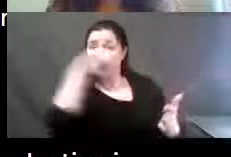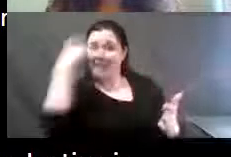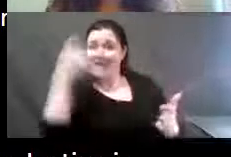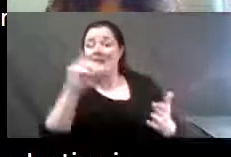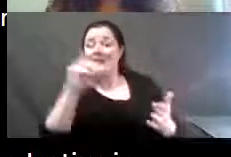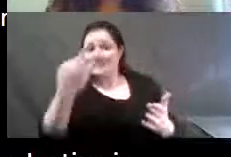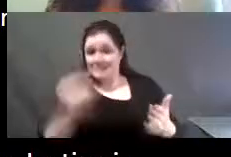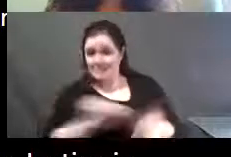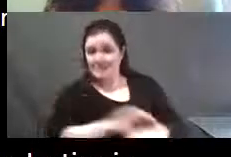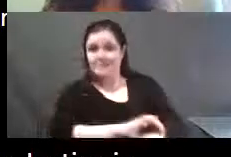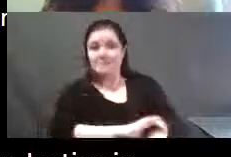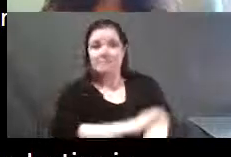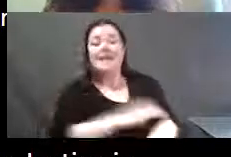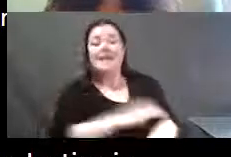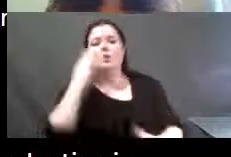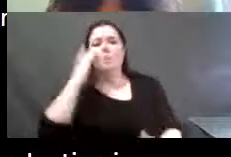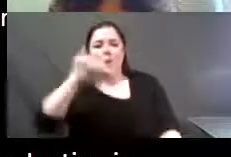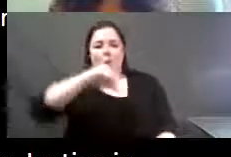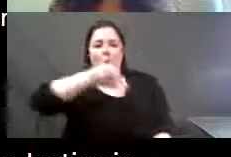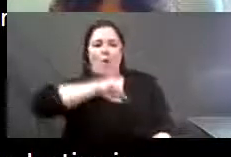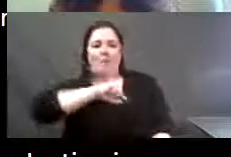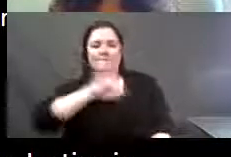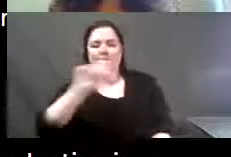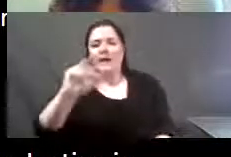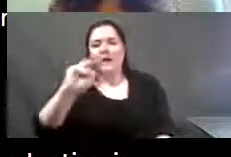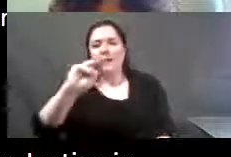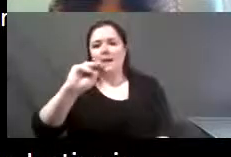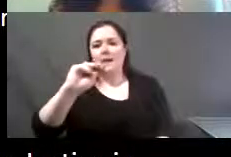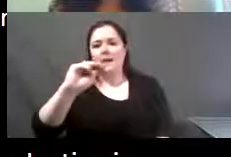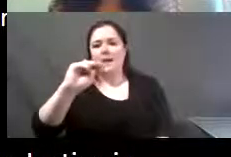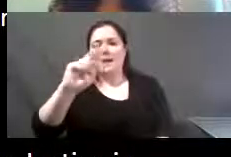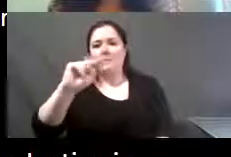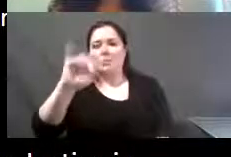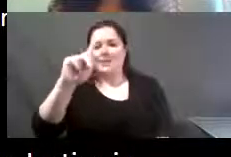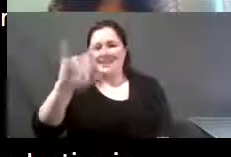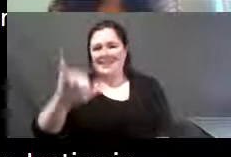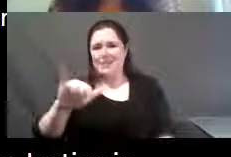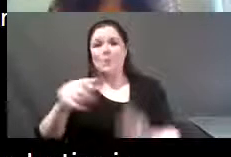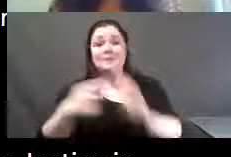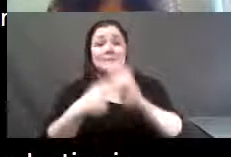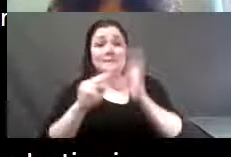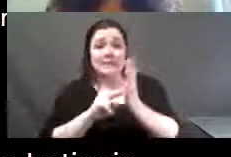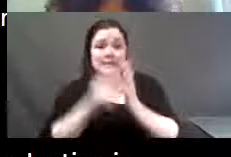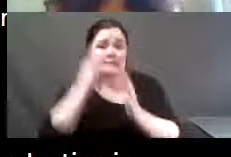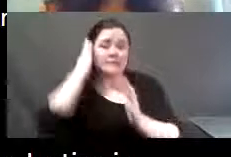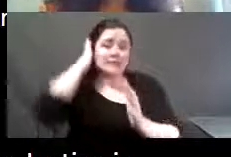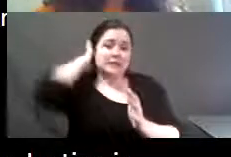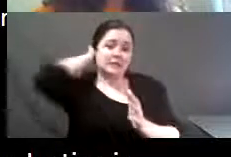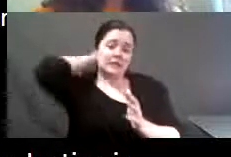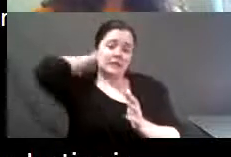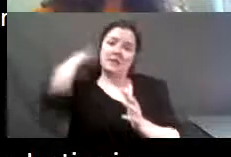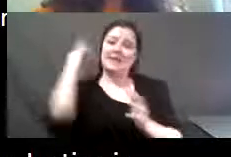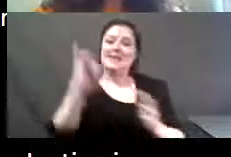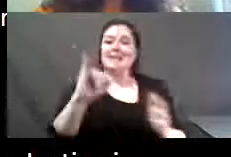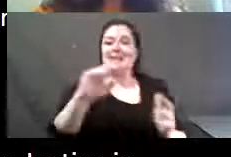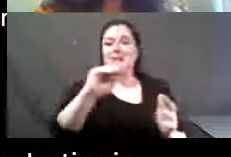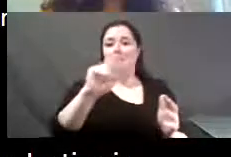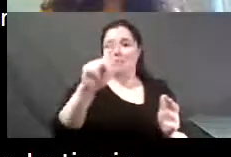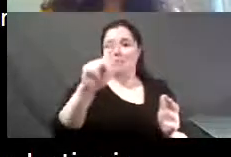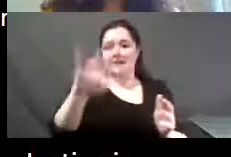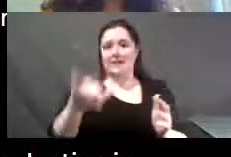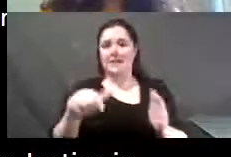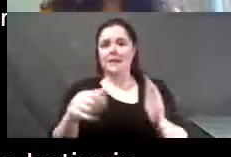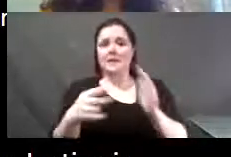qualified immunity, and if not, that qualified immunity is a long, ongoing debate